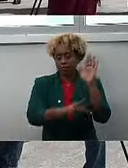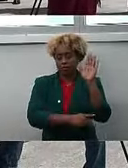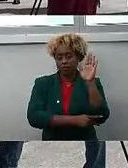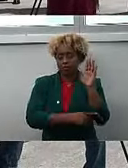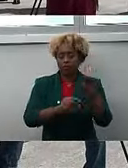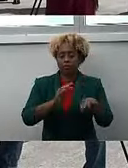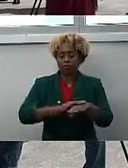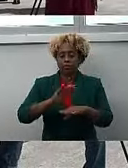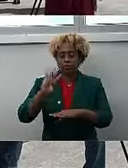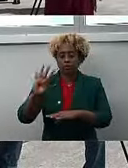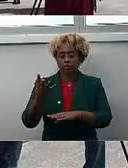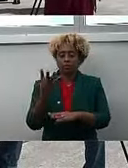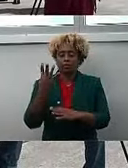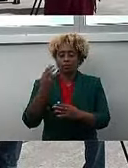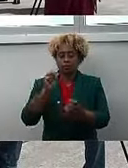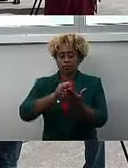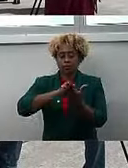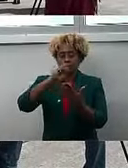day of September